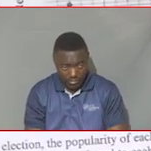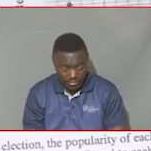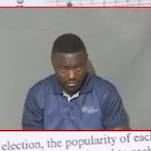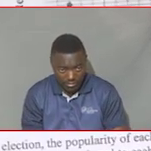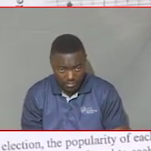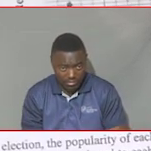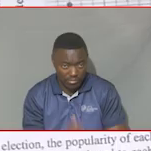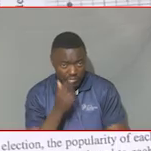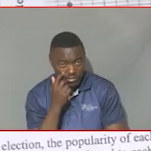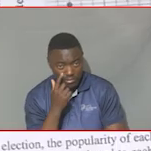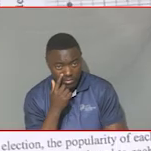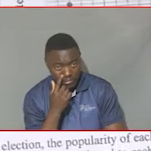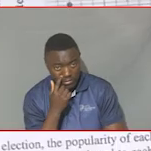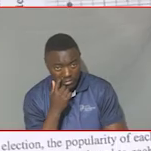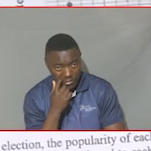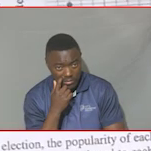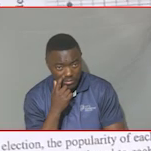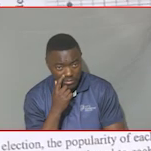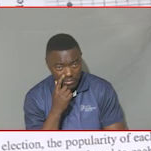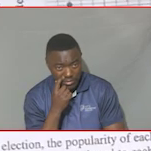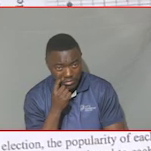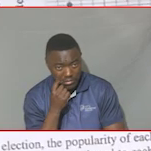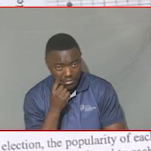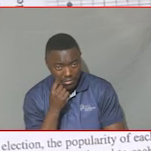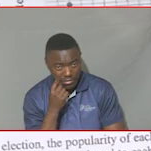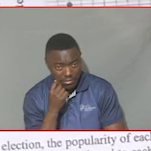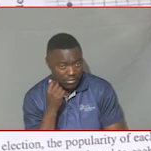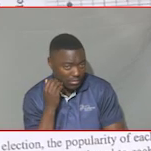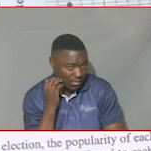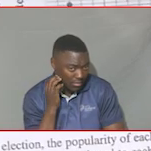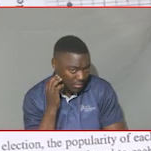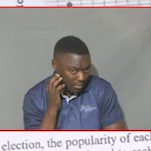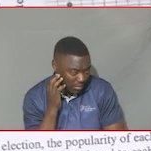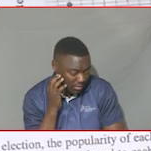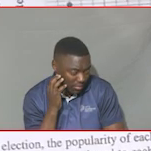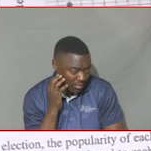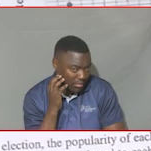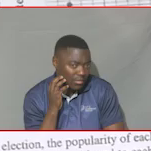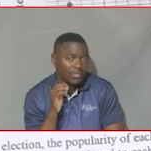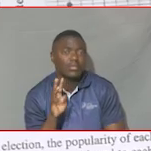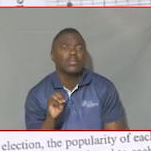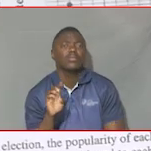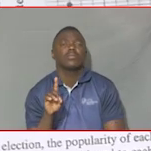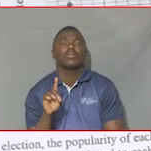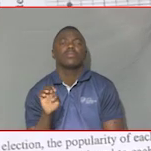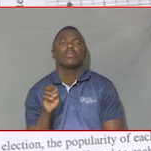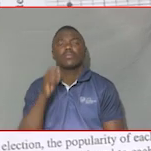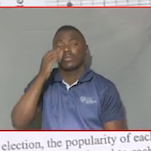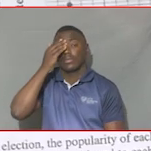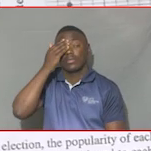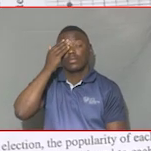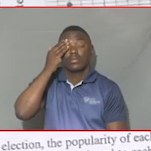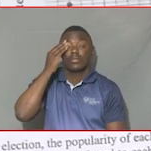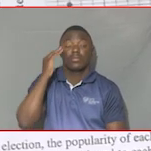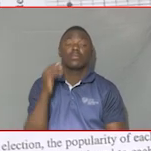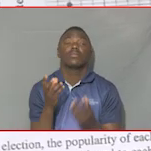I'm going to go mode, then I'm going to go to stat, and then I use 2,